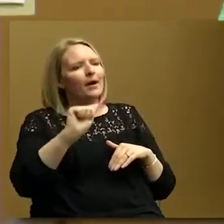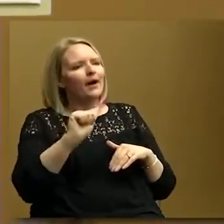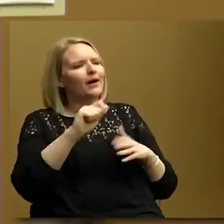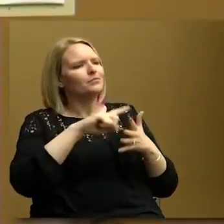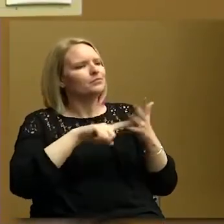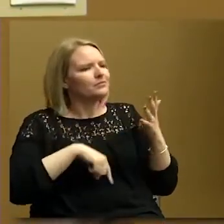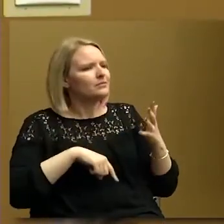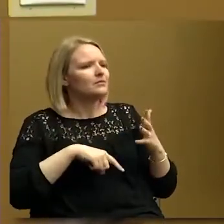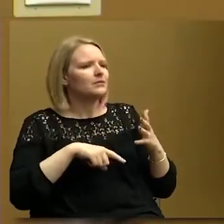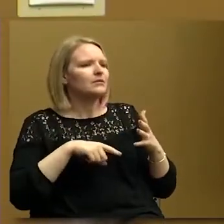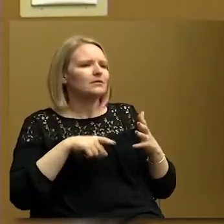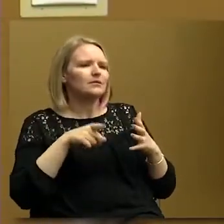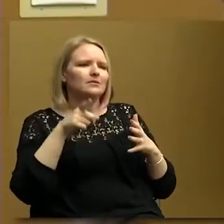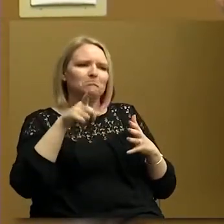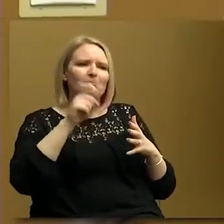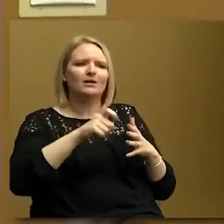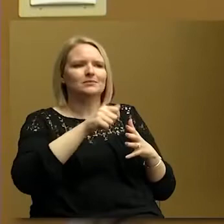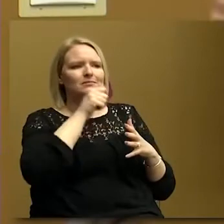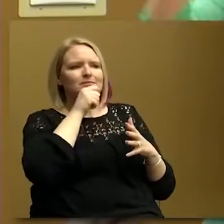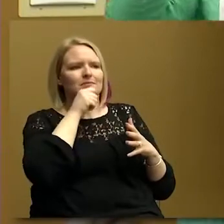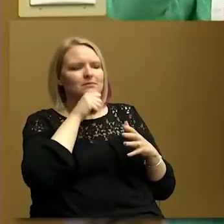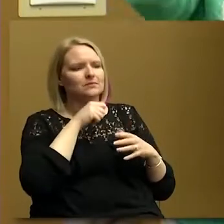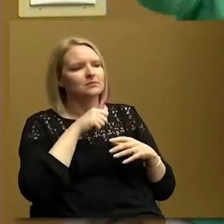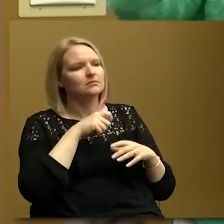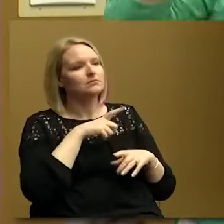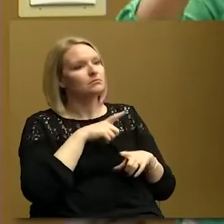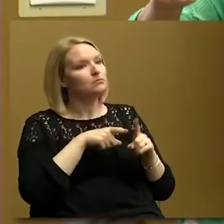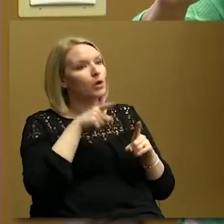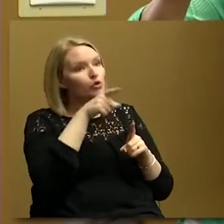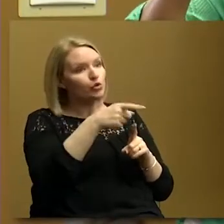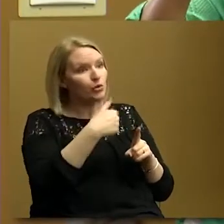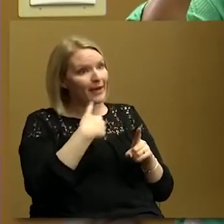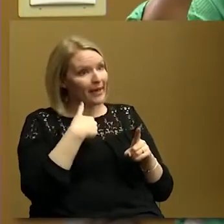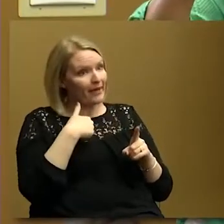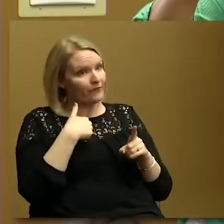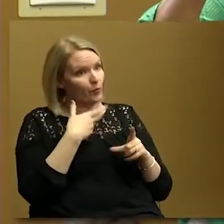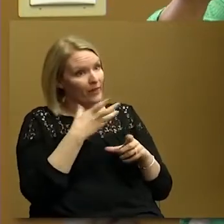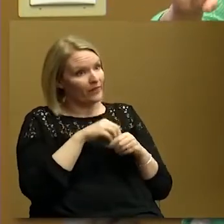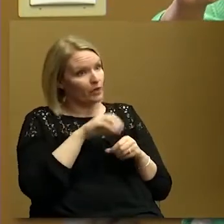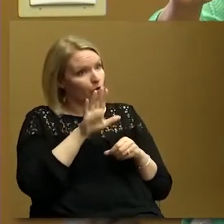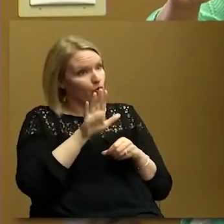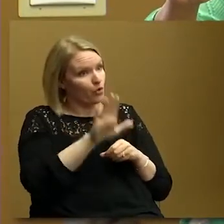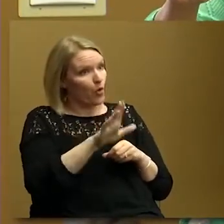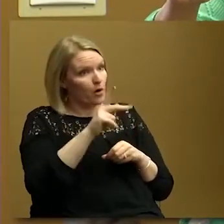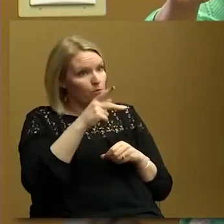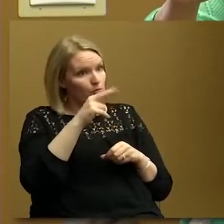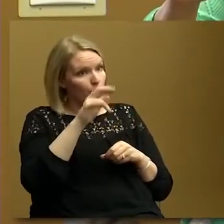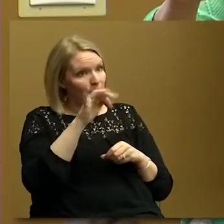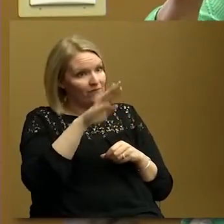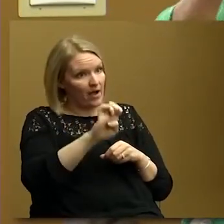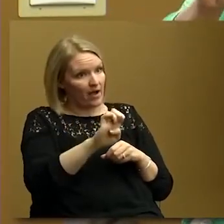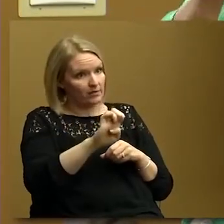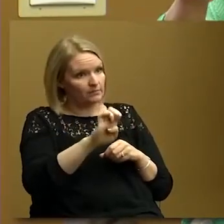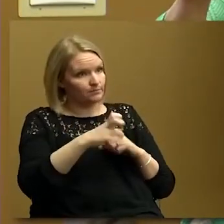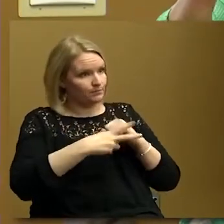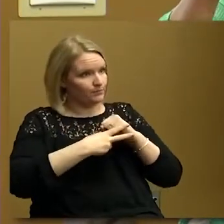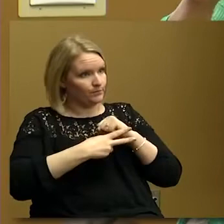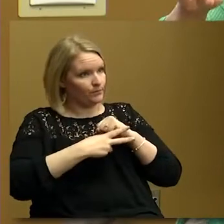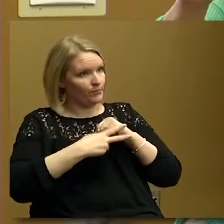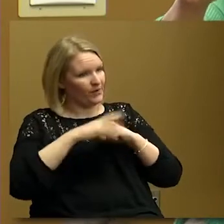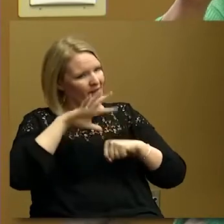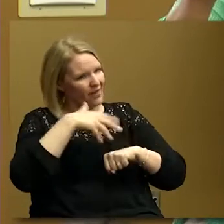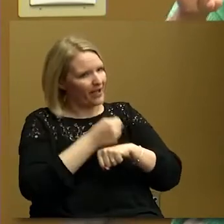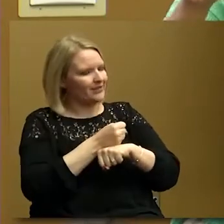they definitely. But then you have it in your profile. It's locked